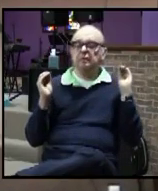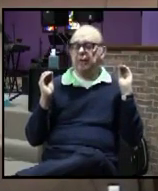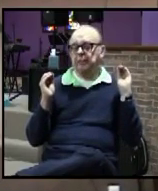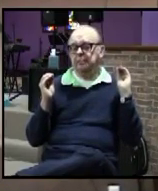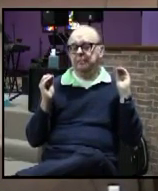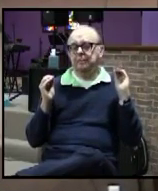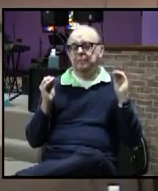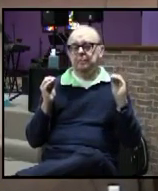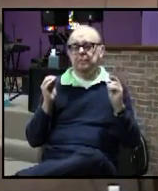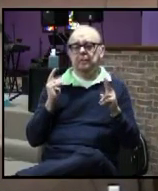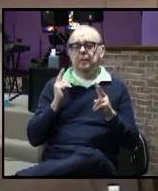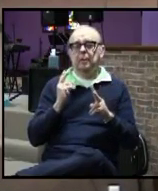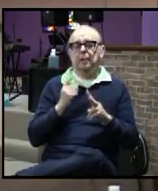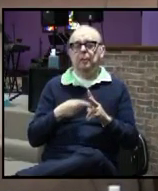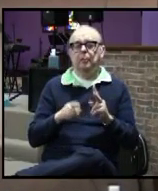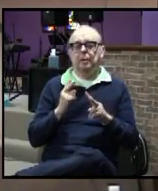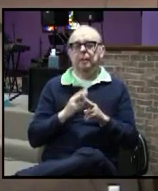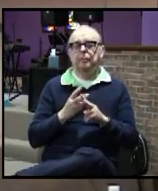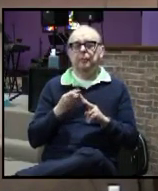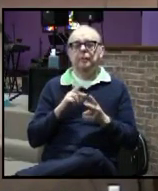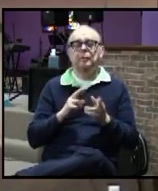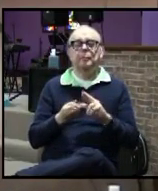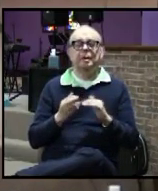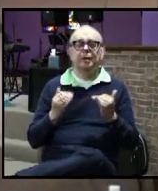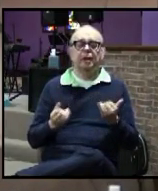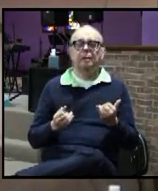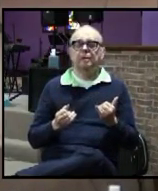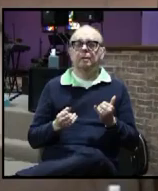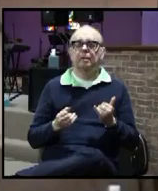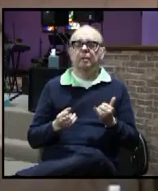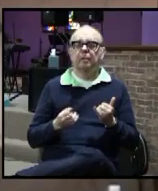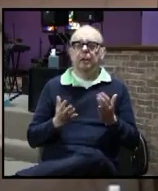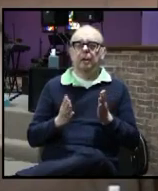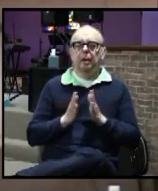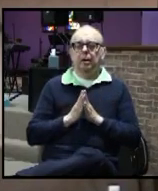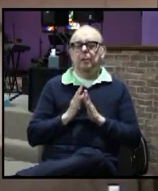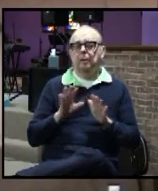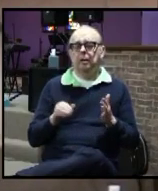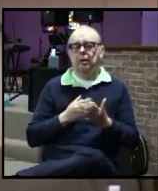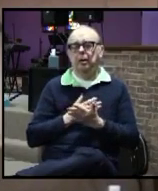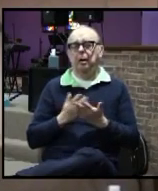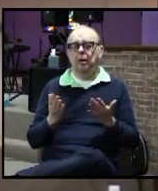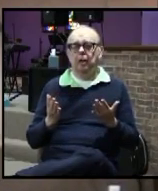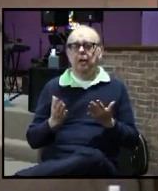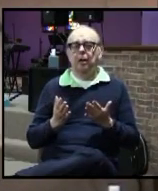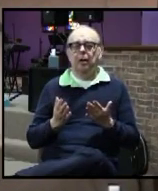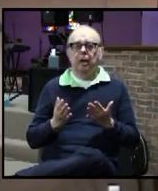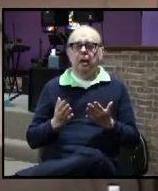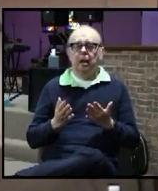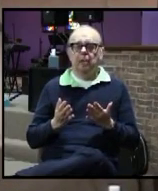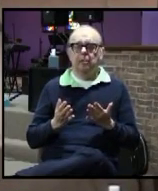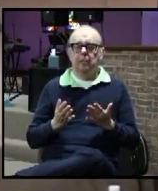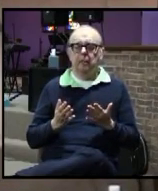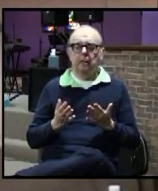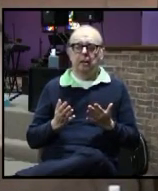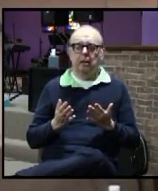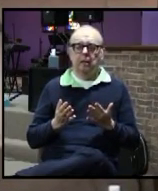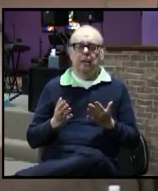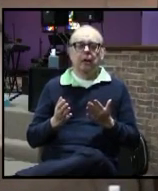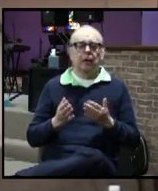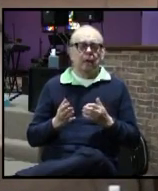anything. What keeps you from repenting and believing today? I want to ask you to do something. I'm going to